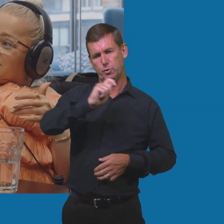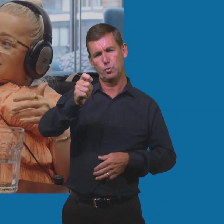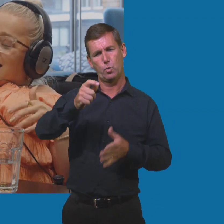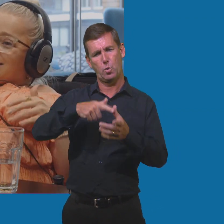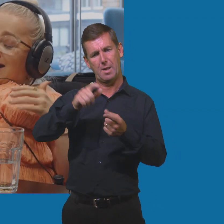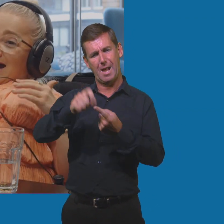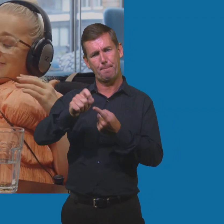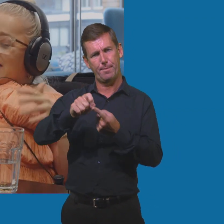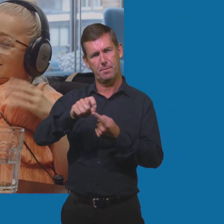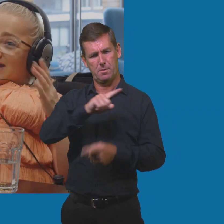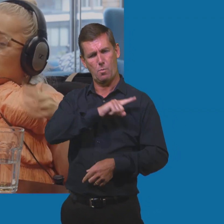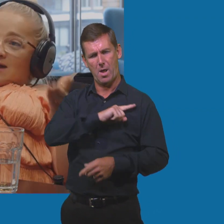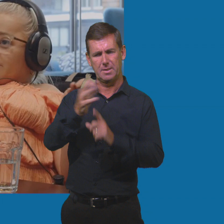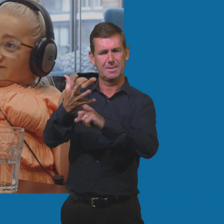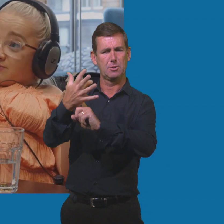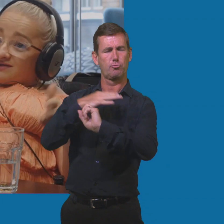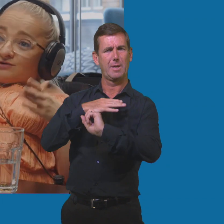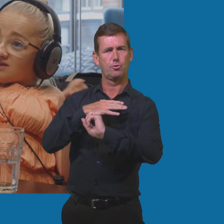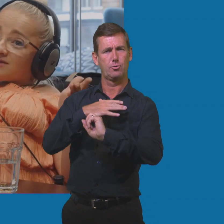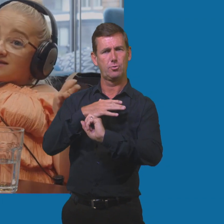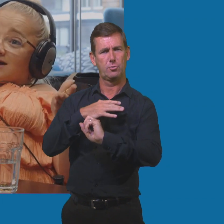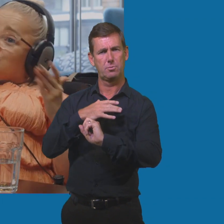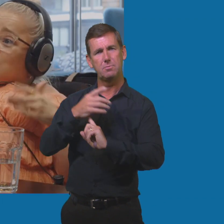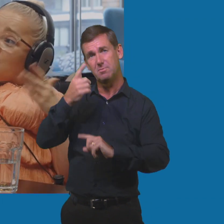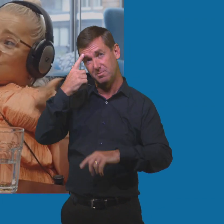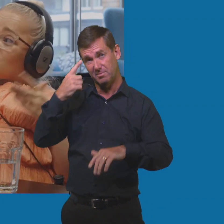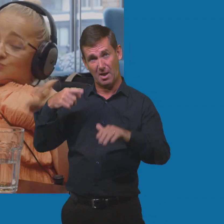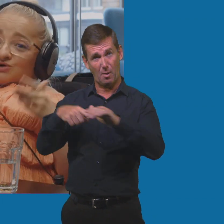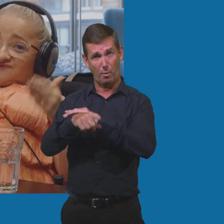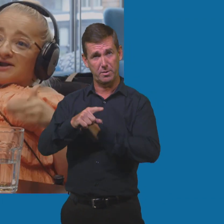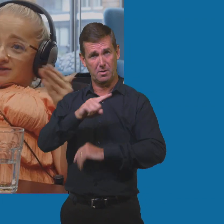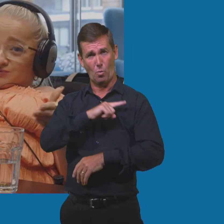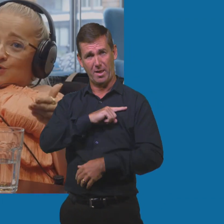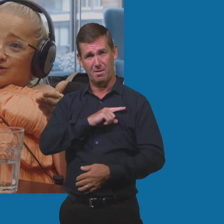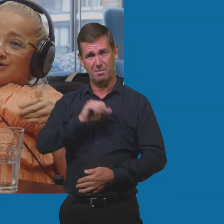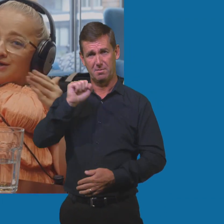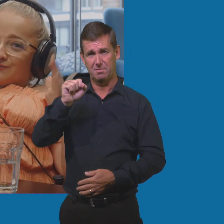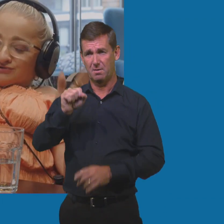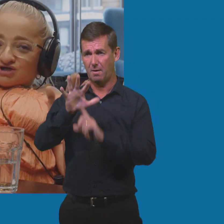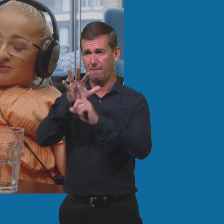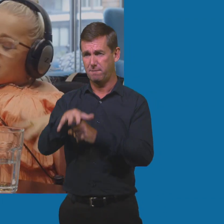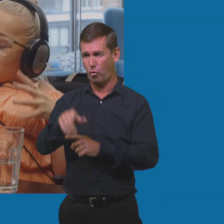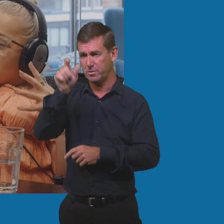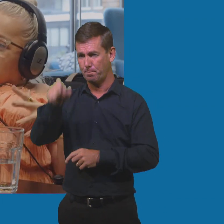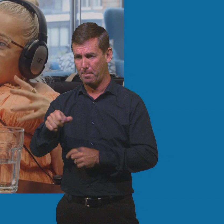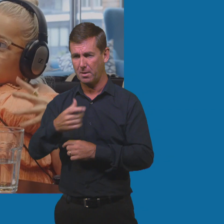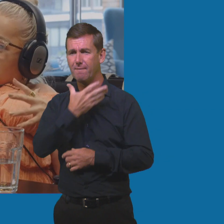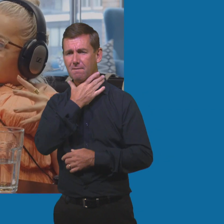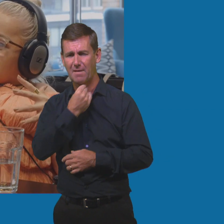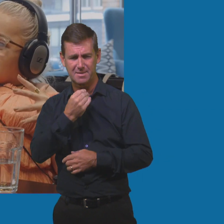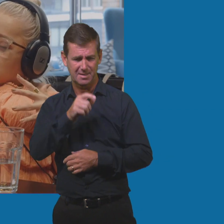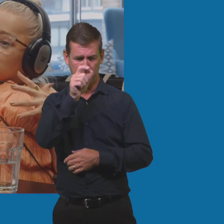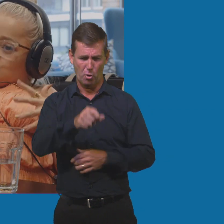of his disability. And they got away with it because they ultimately said you can't force someone to fancy someone in a wheelchair. But it was a